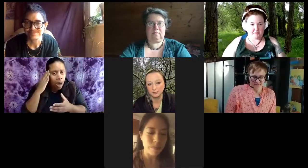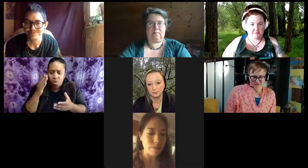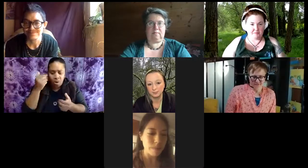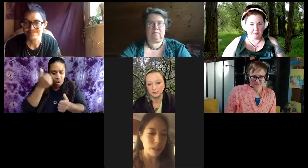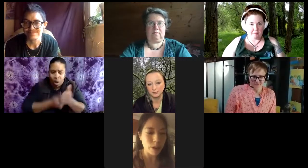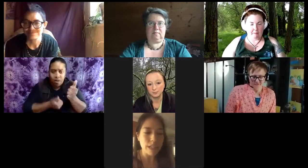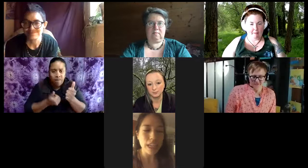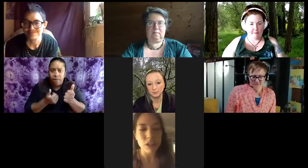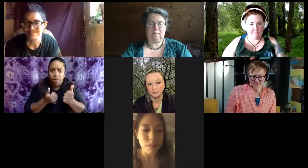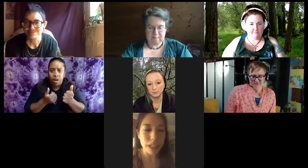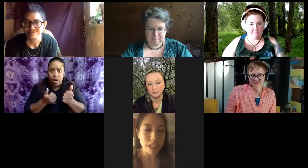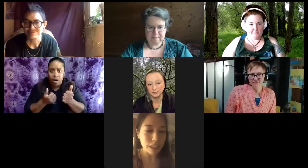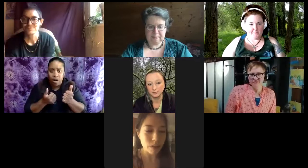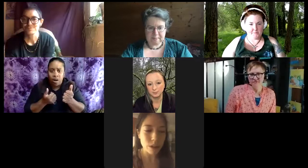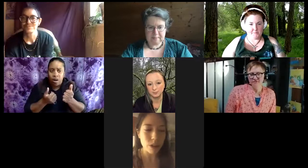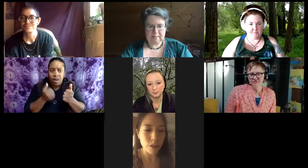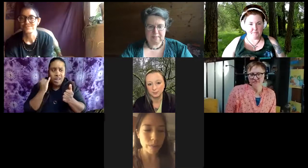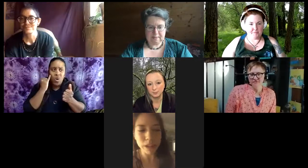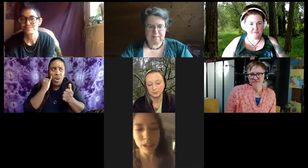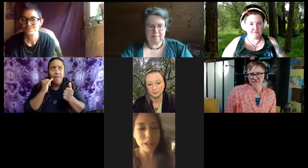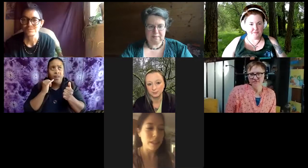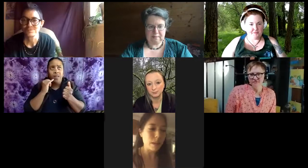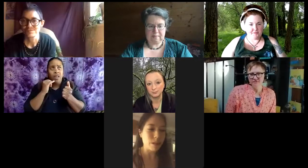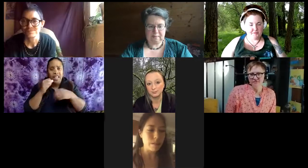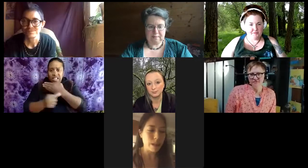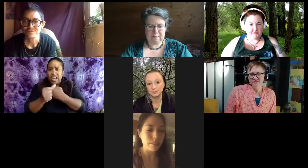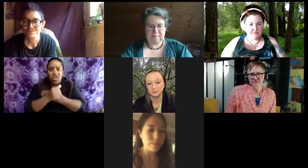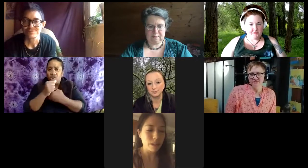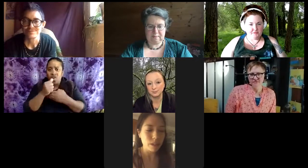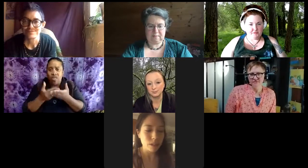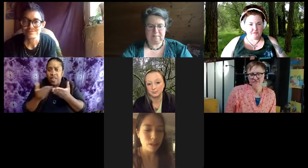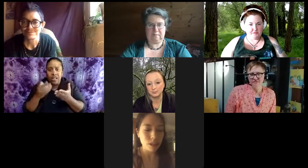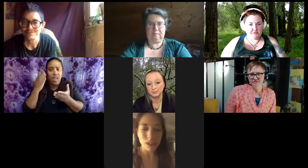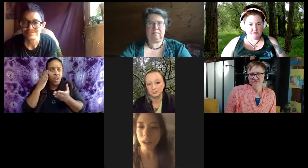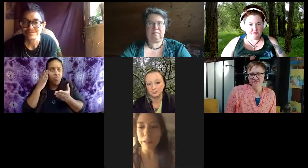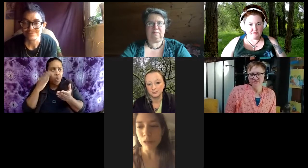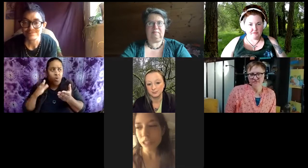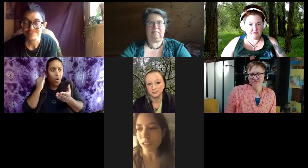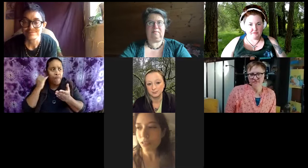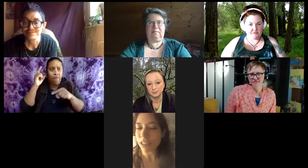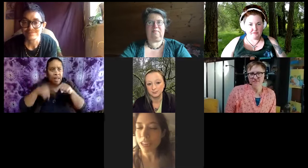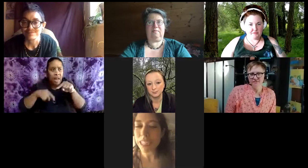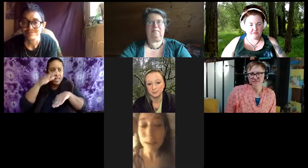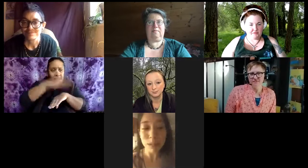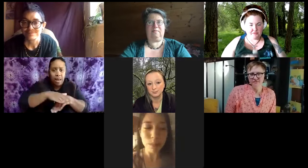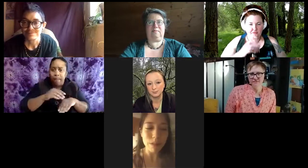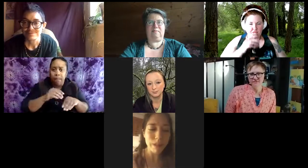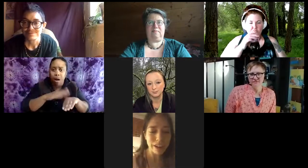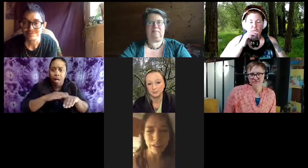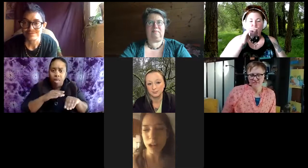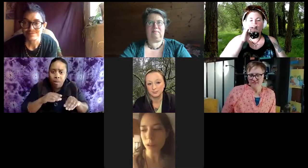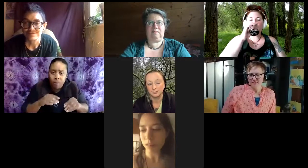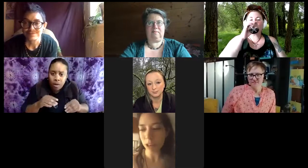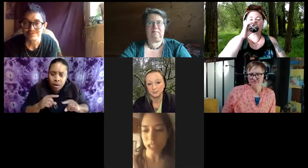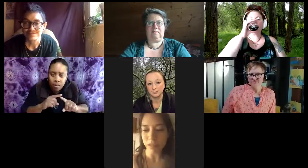or endangered species, so I don't know what not to step on, and I'm just learning about foraging. So if there's any tips from the